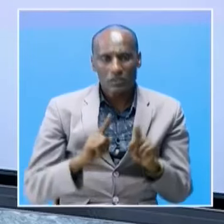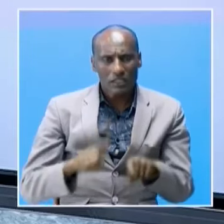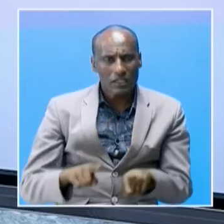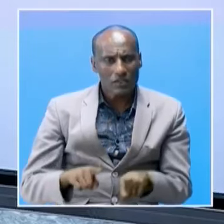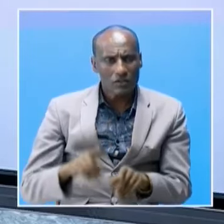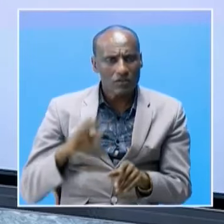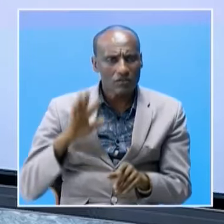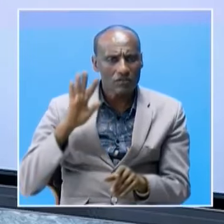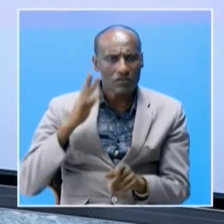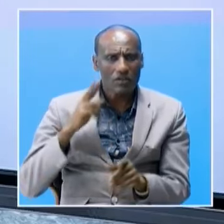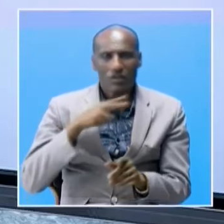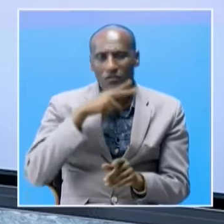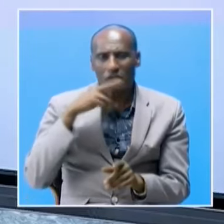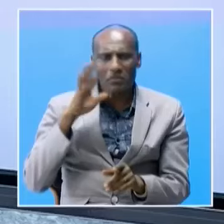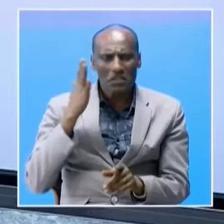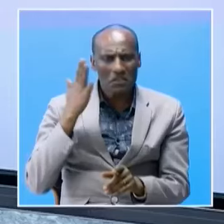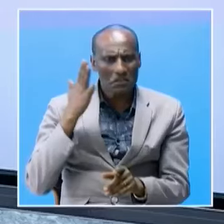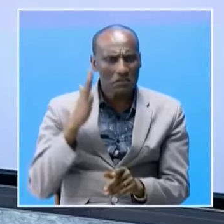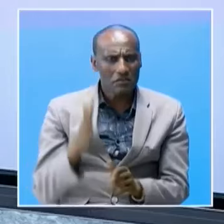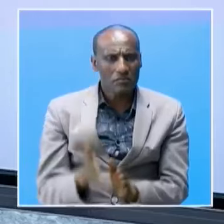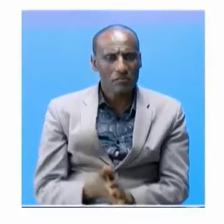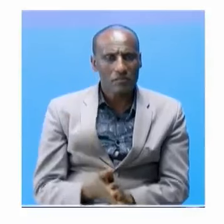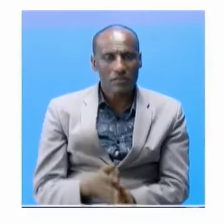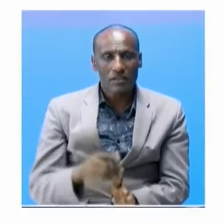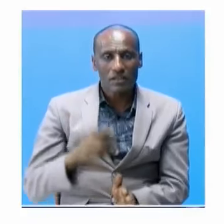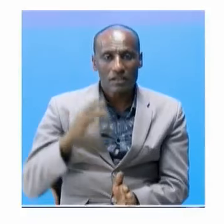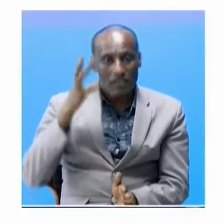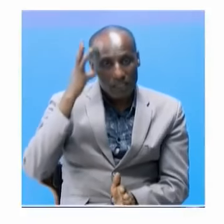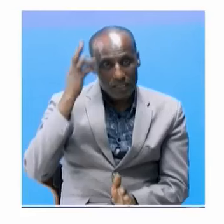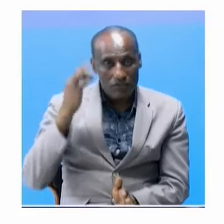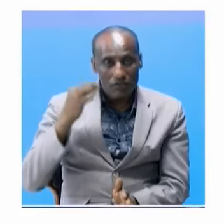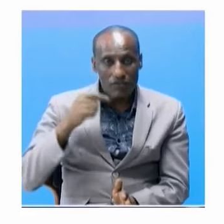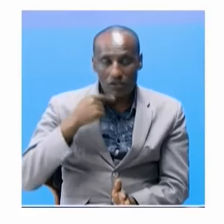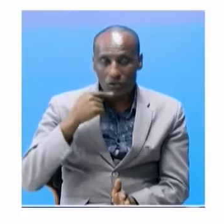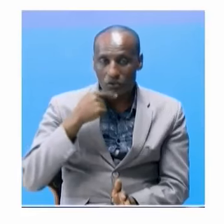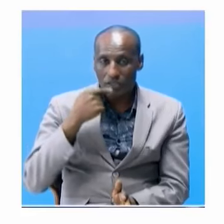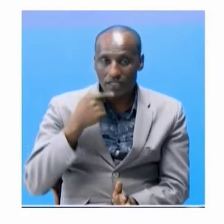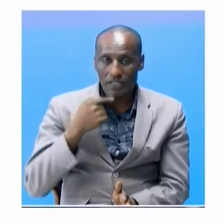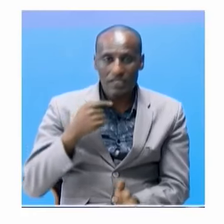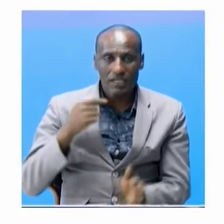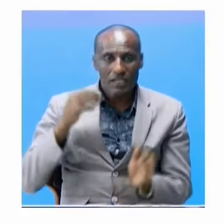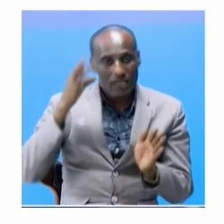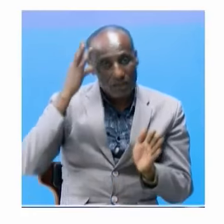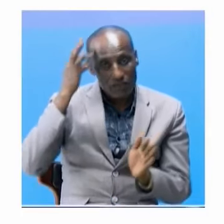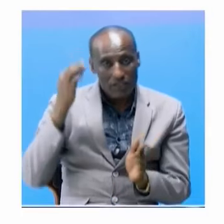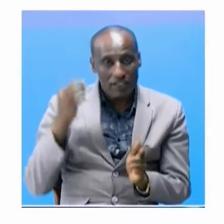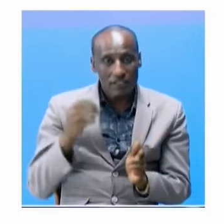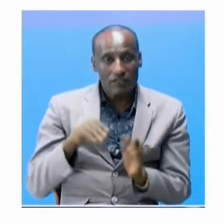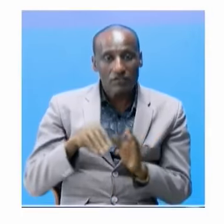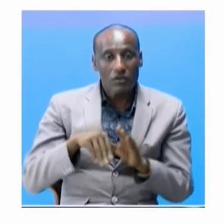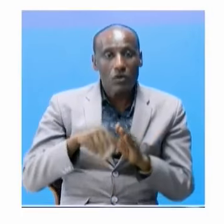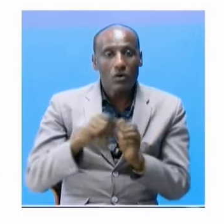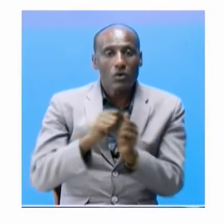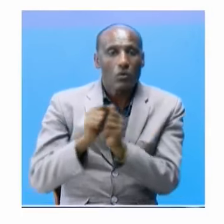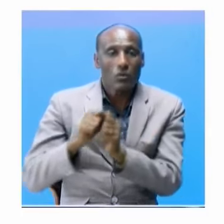this? Very good. If you say infinitive without to or verb 1.